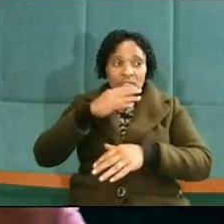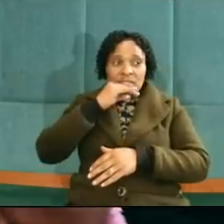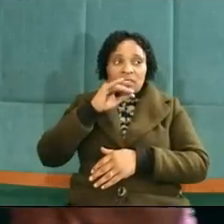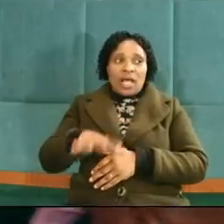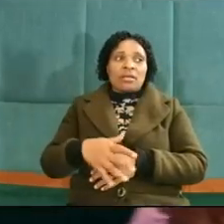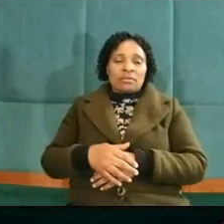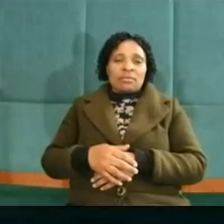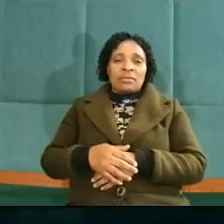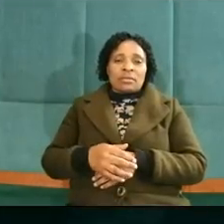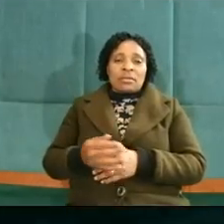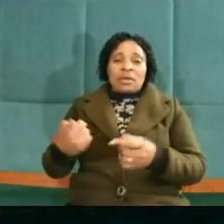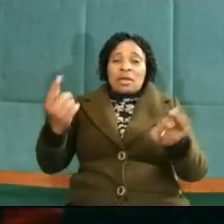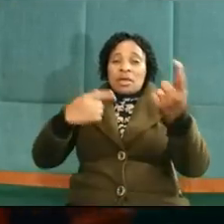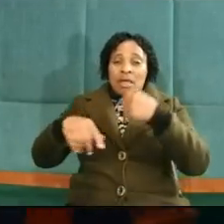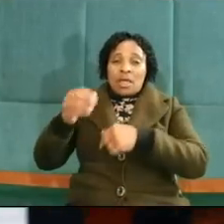came home